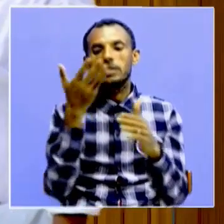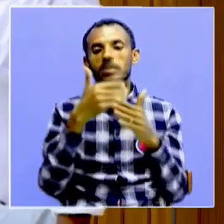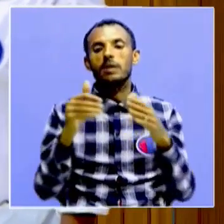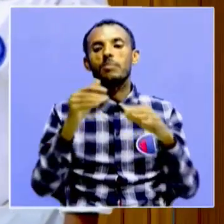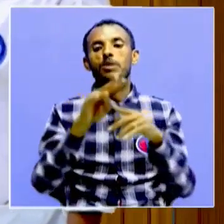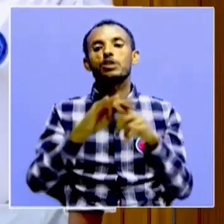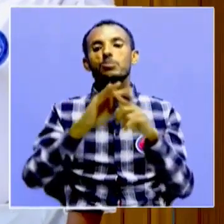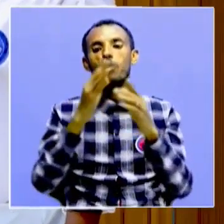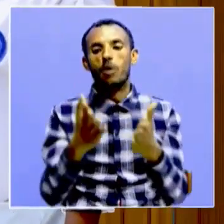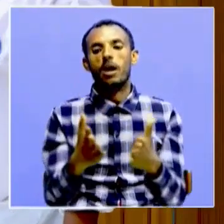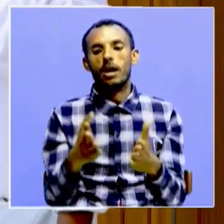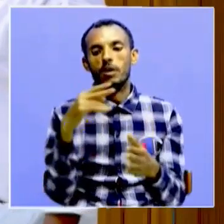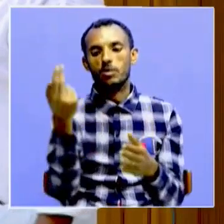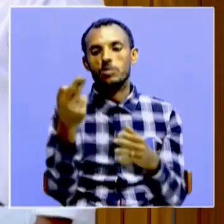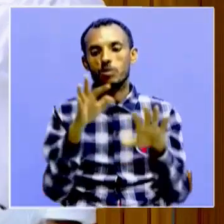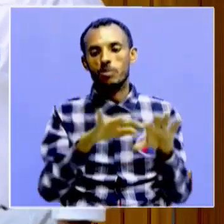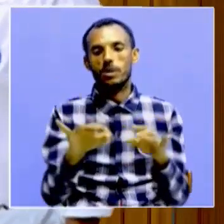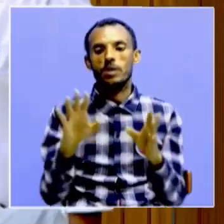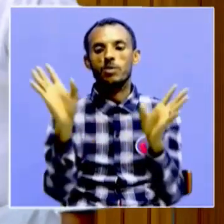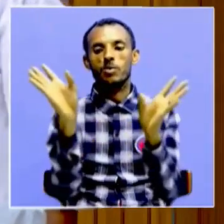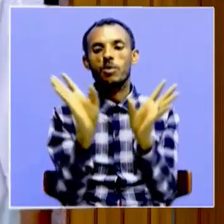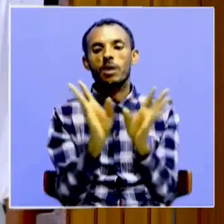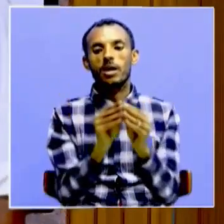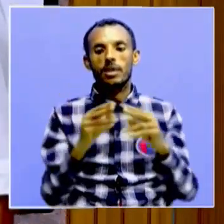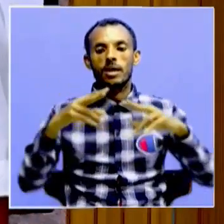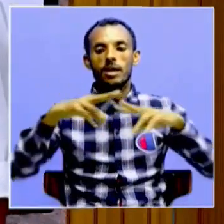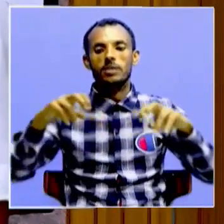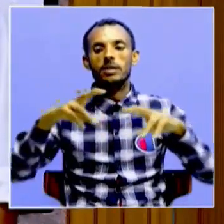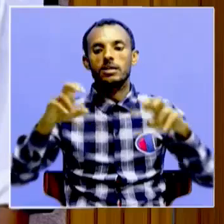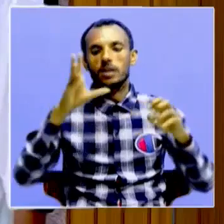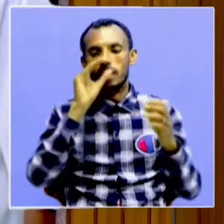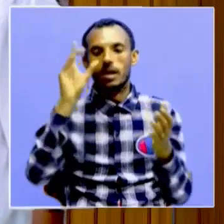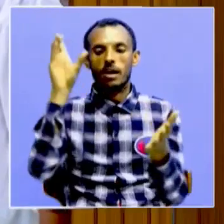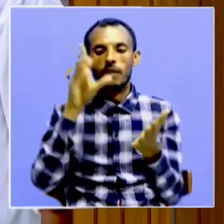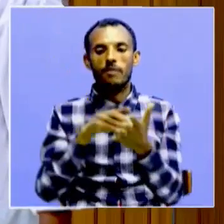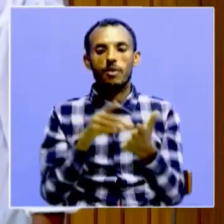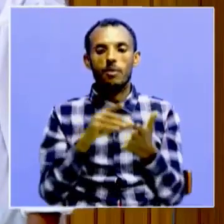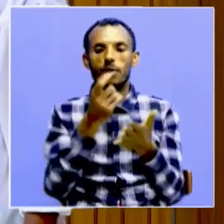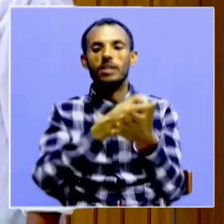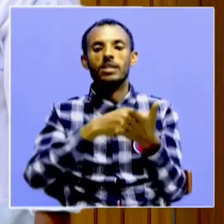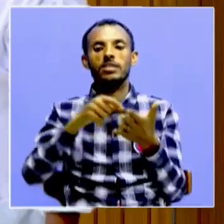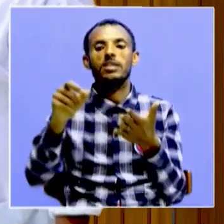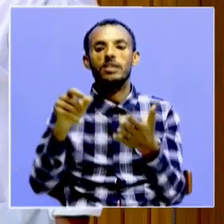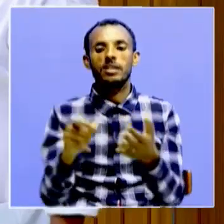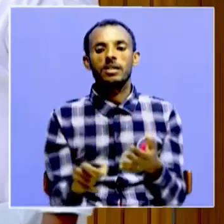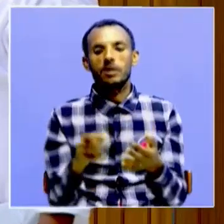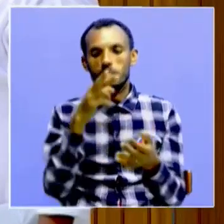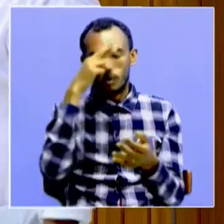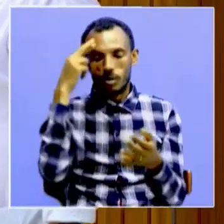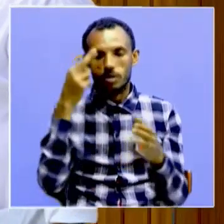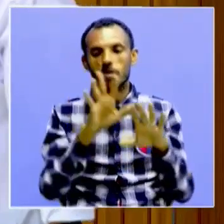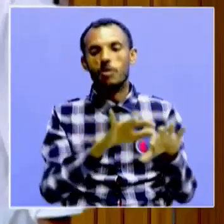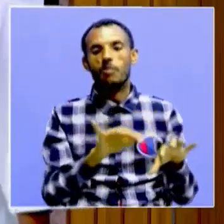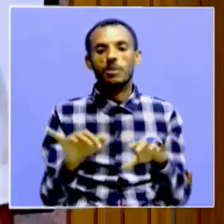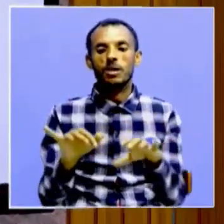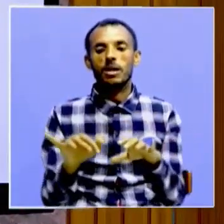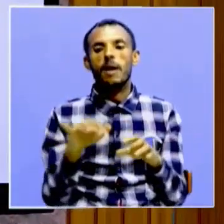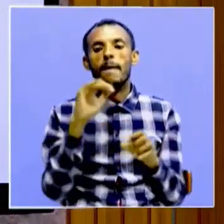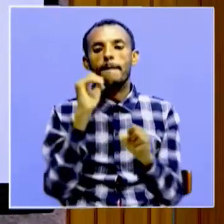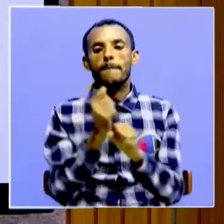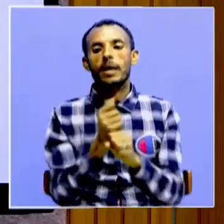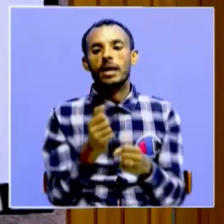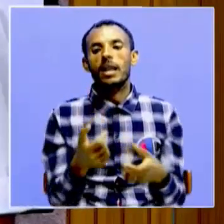scholars also use them to conduct research and review literature. Because computers make